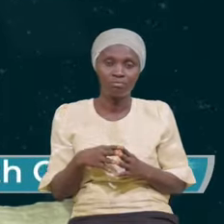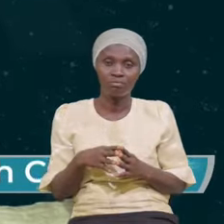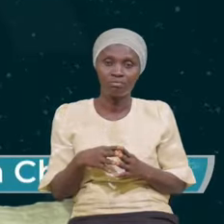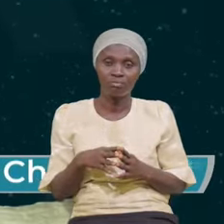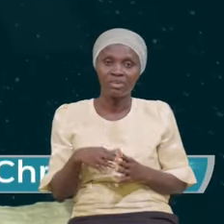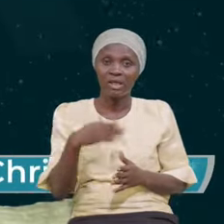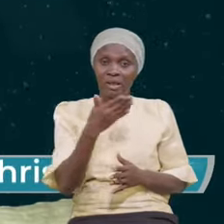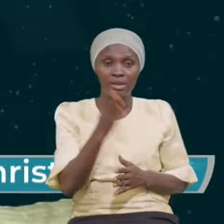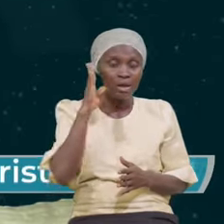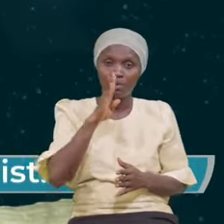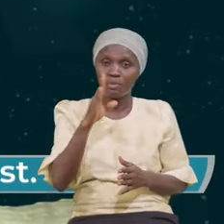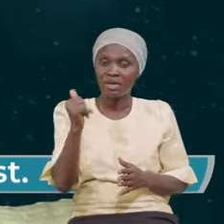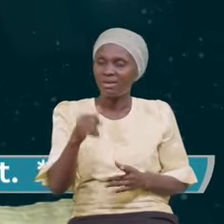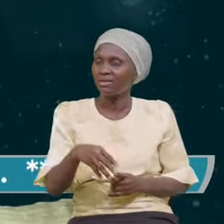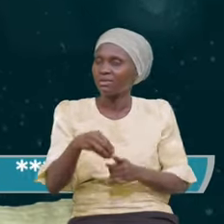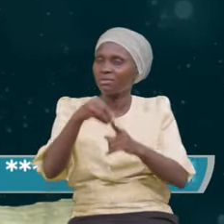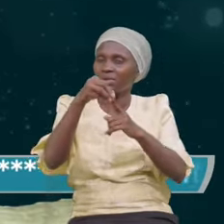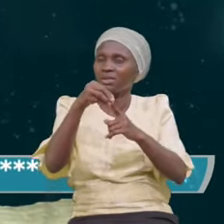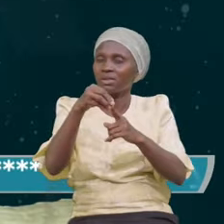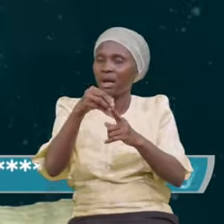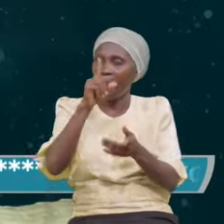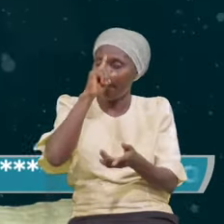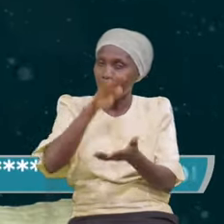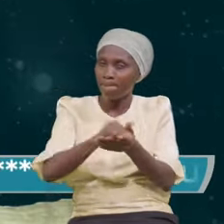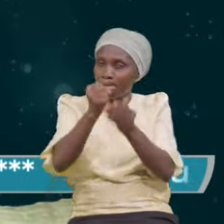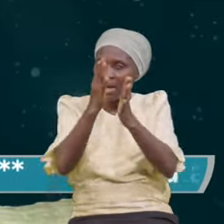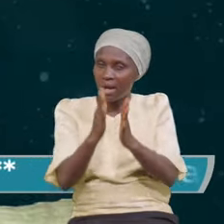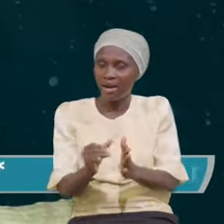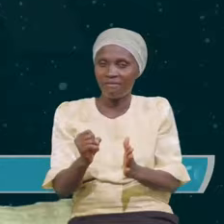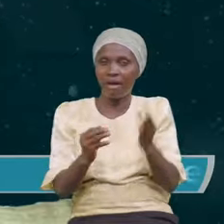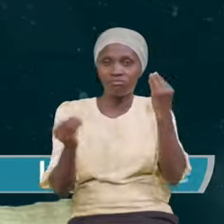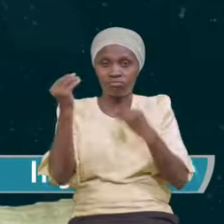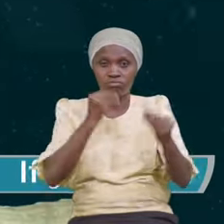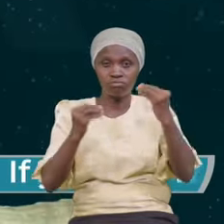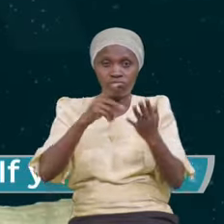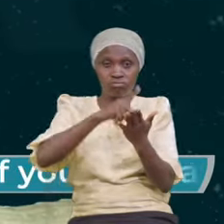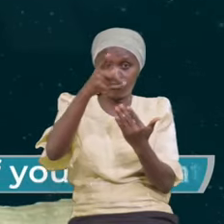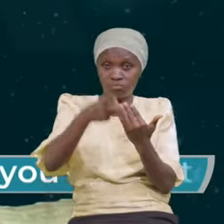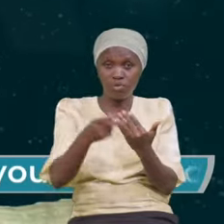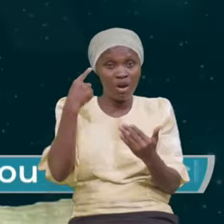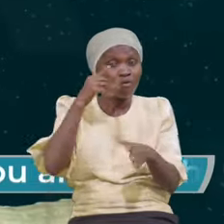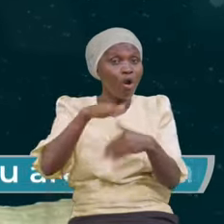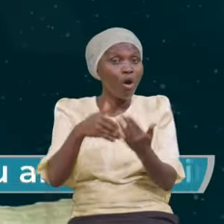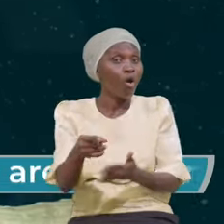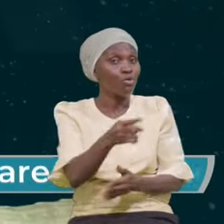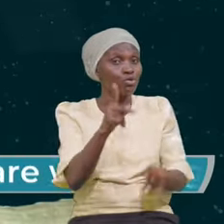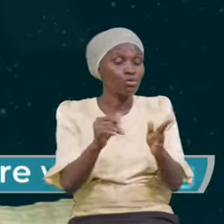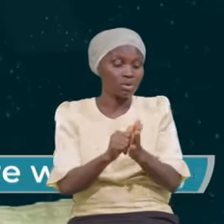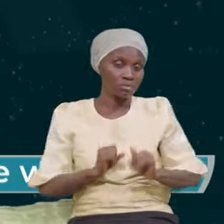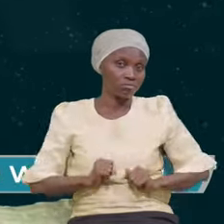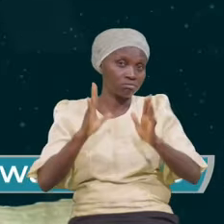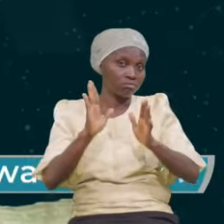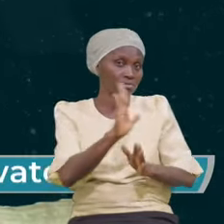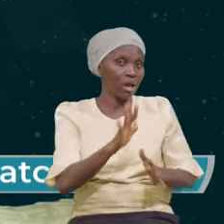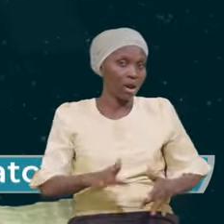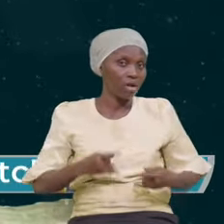will be a special believers banquet for all those who gave their life to Christ during this